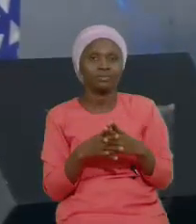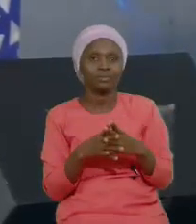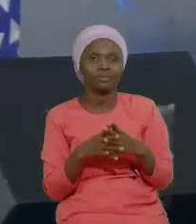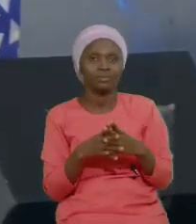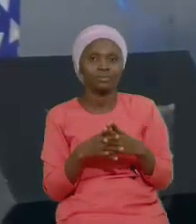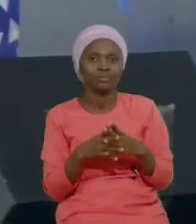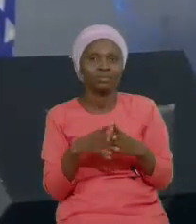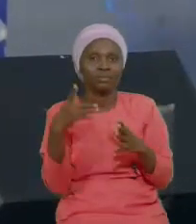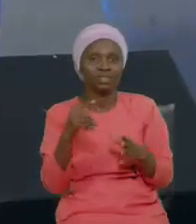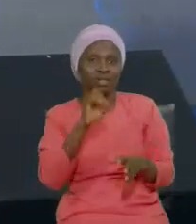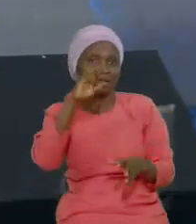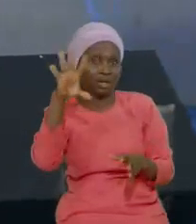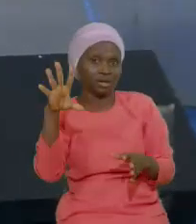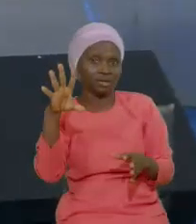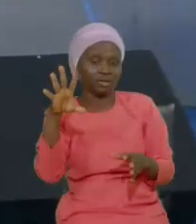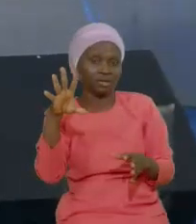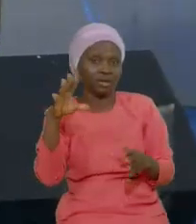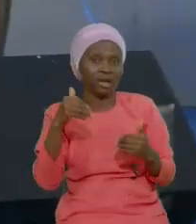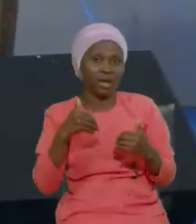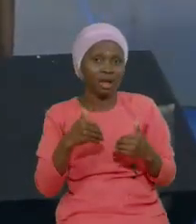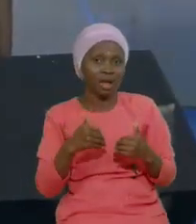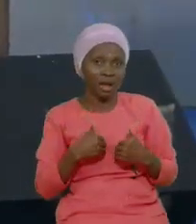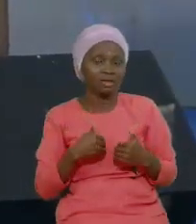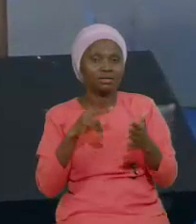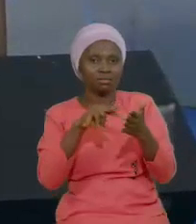The light has purpose.